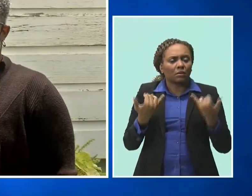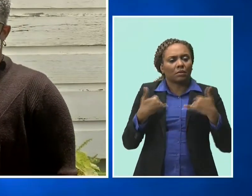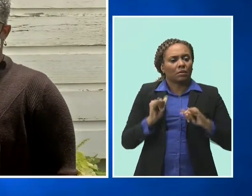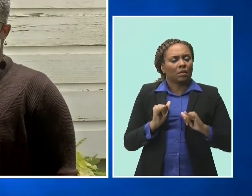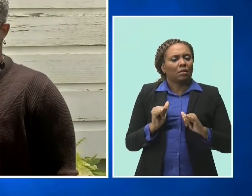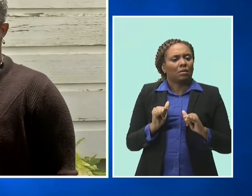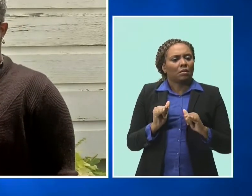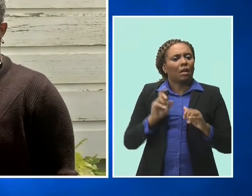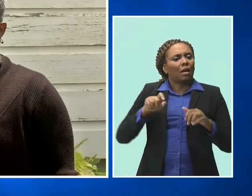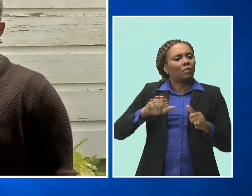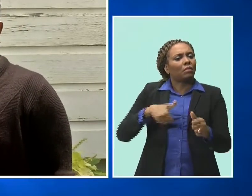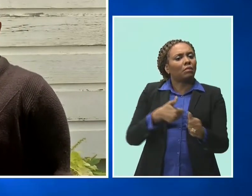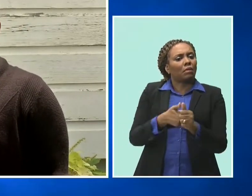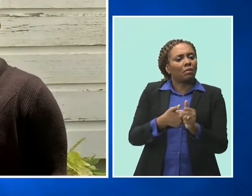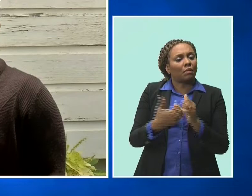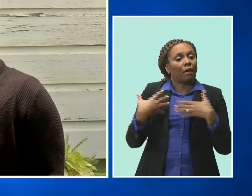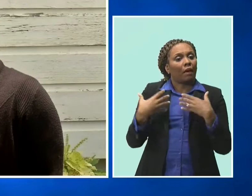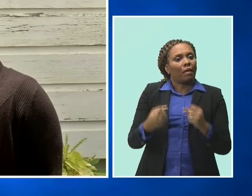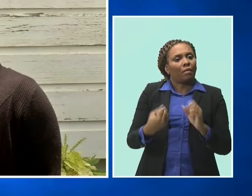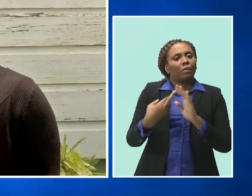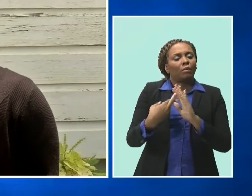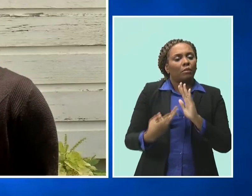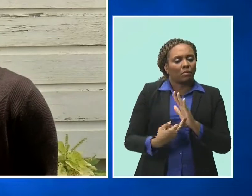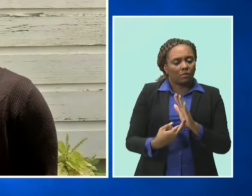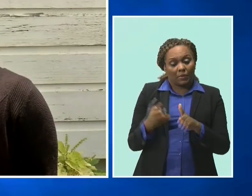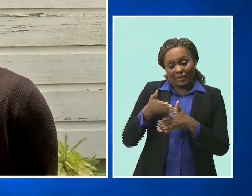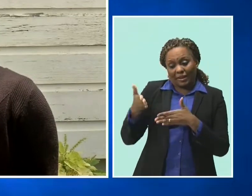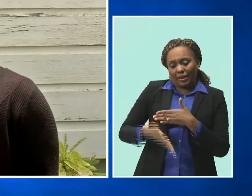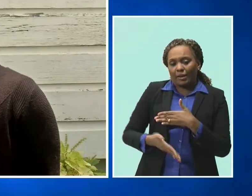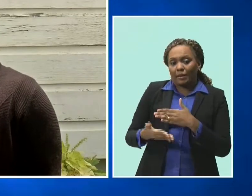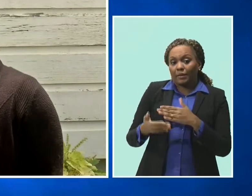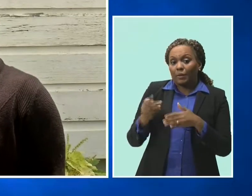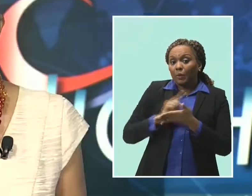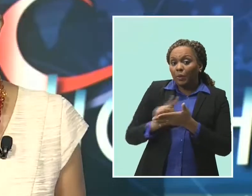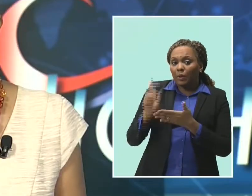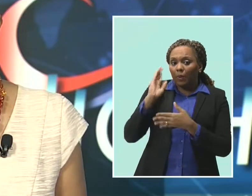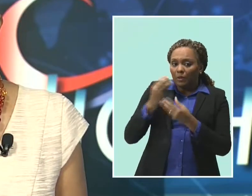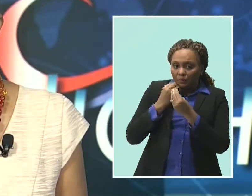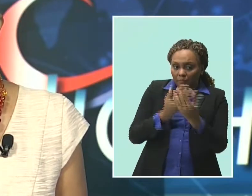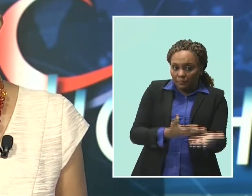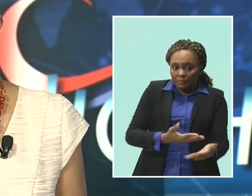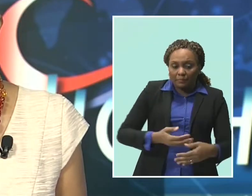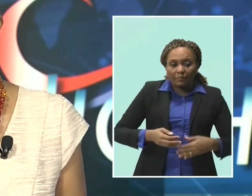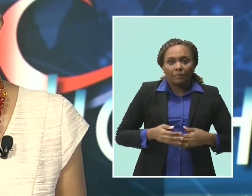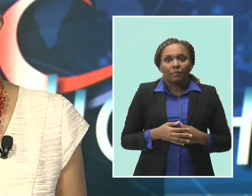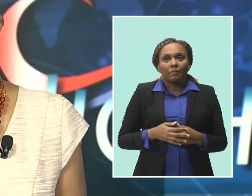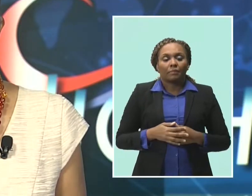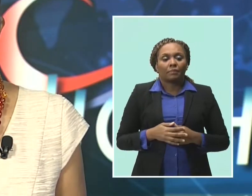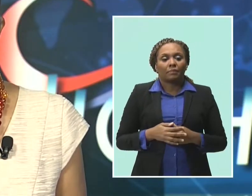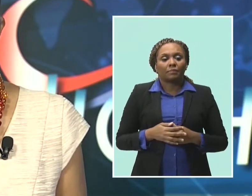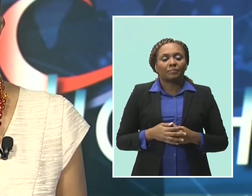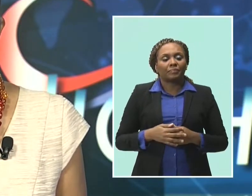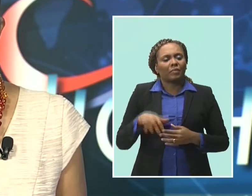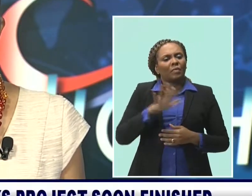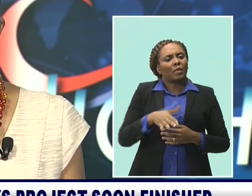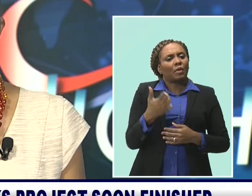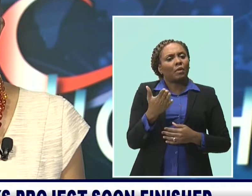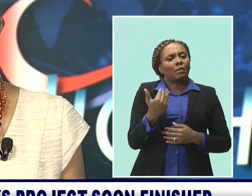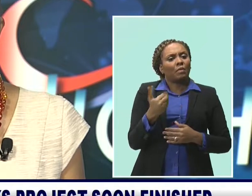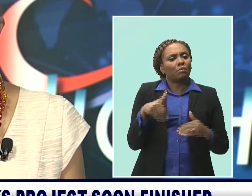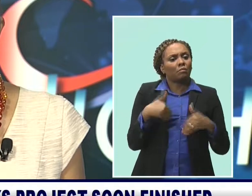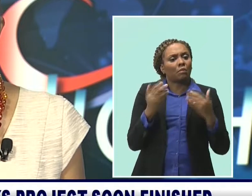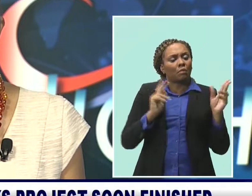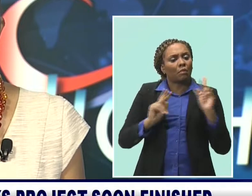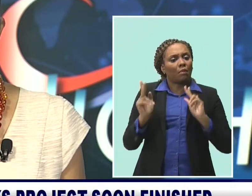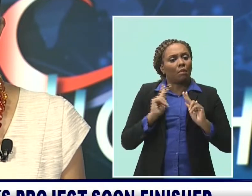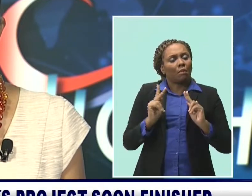guidelines. So that will be communicated by the end of this week to all persons involved. While about 15 young people are moving even